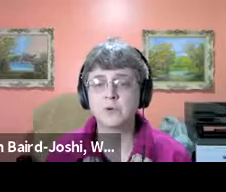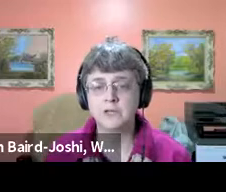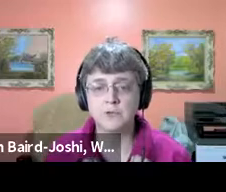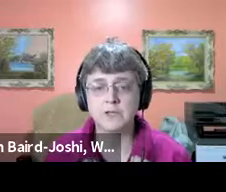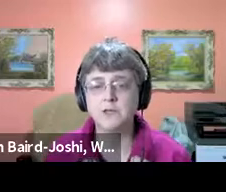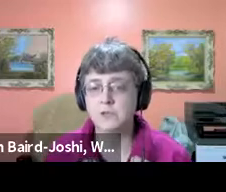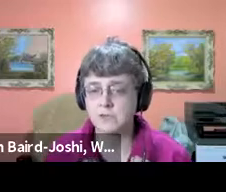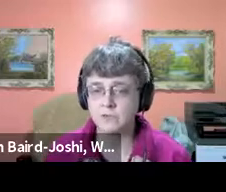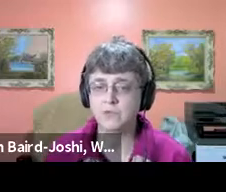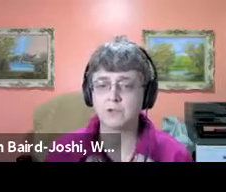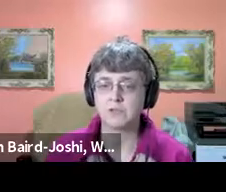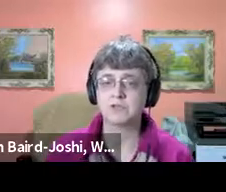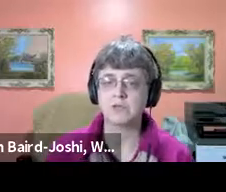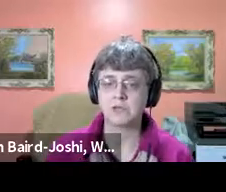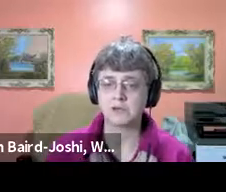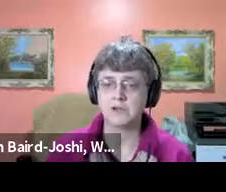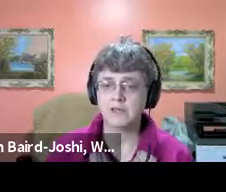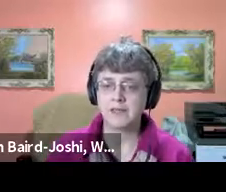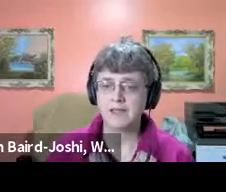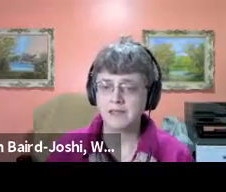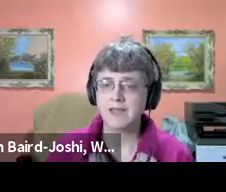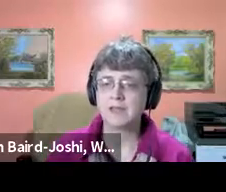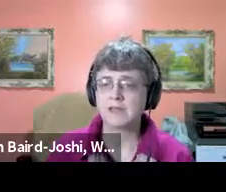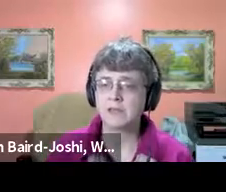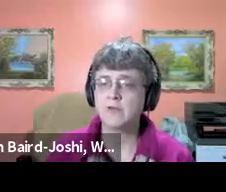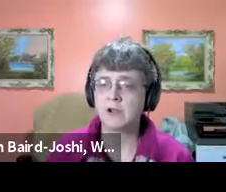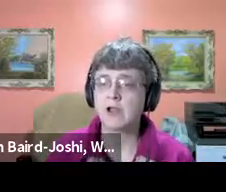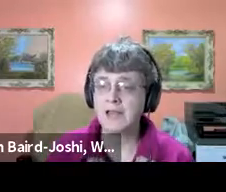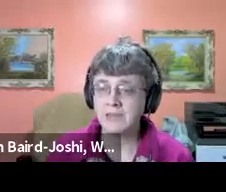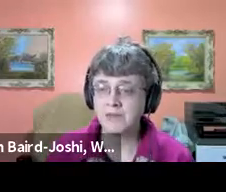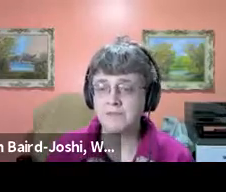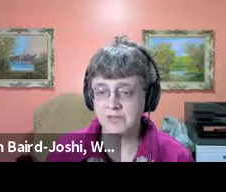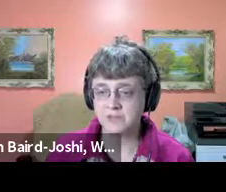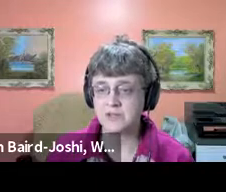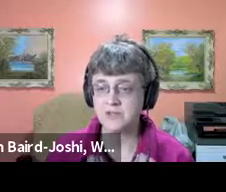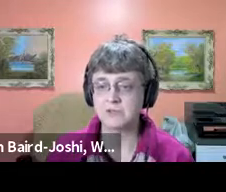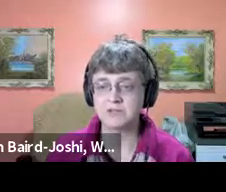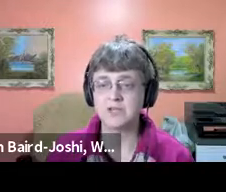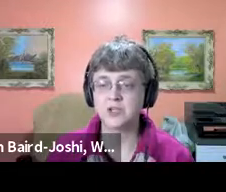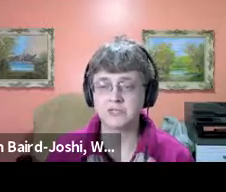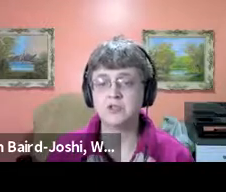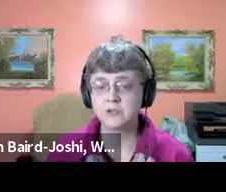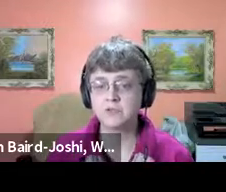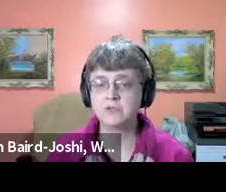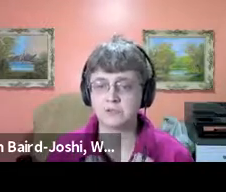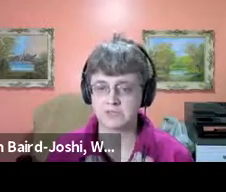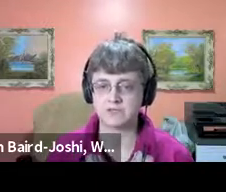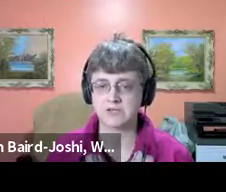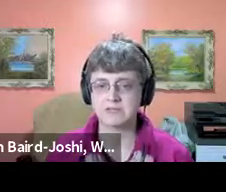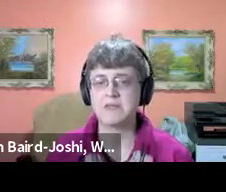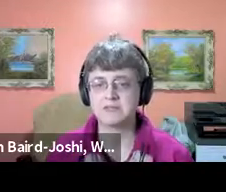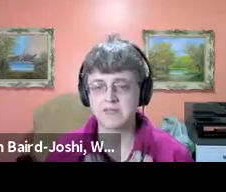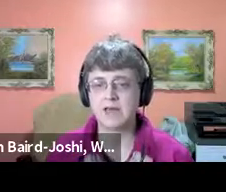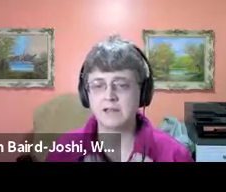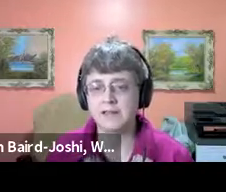the 2020-2021 school year. In King County alone, there are 85,000 students in just 2 school